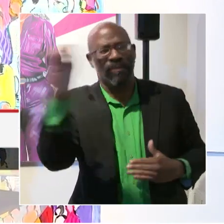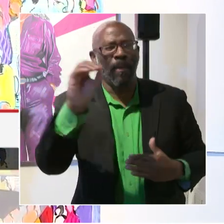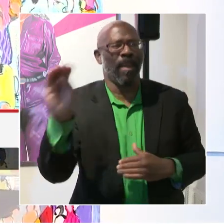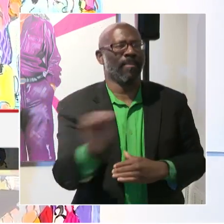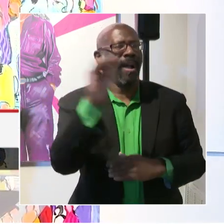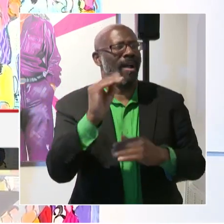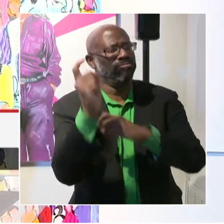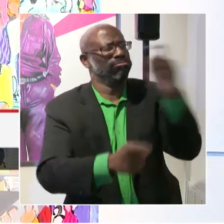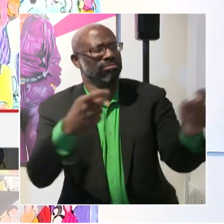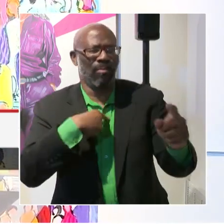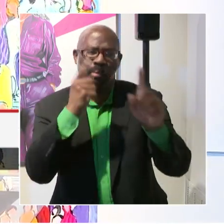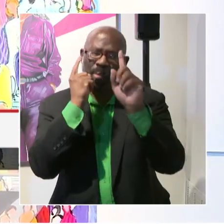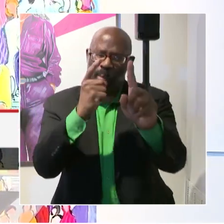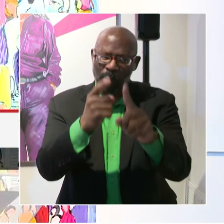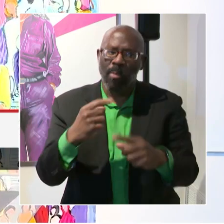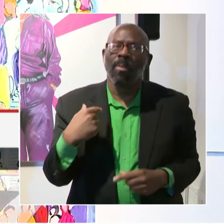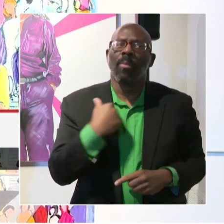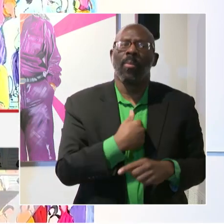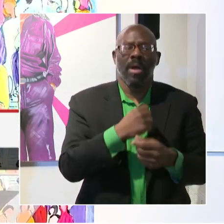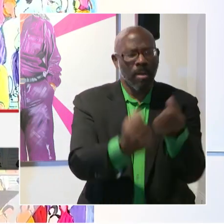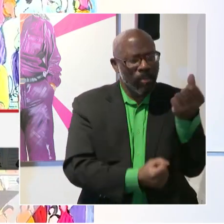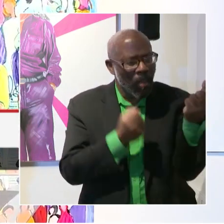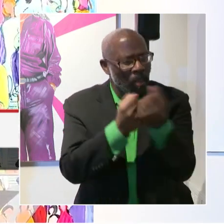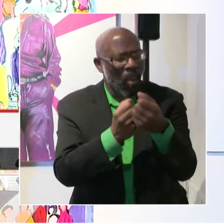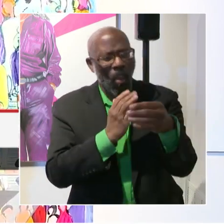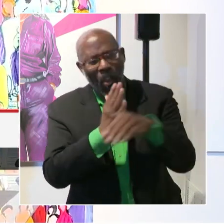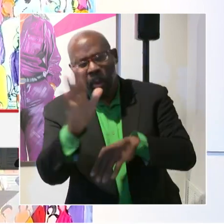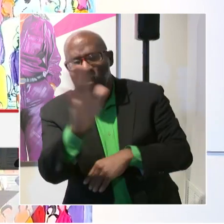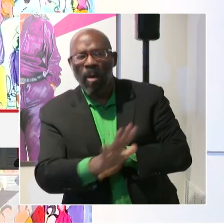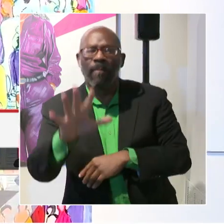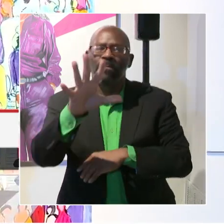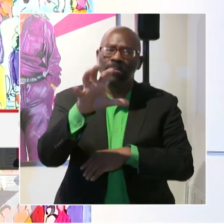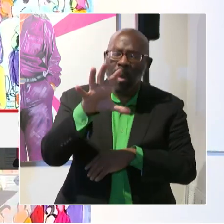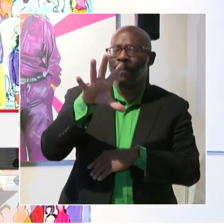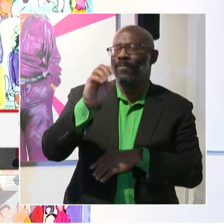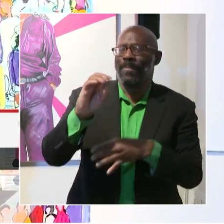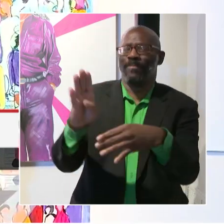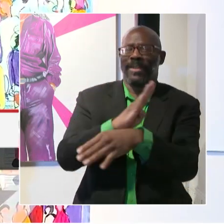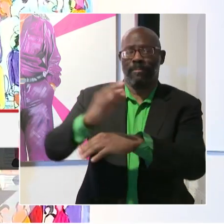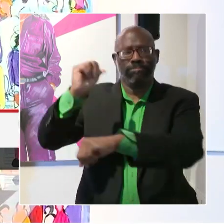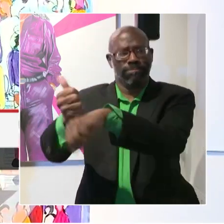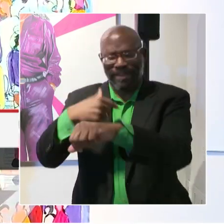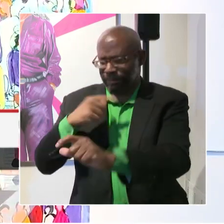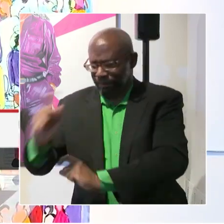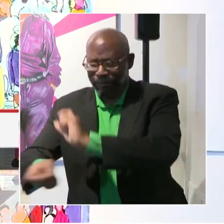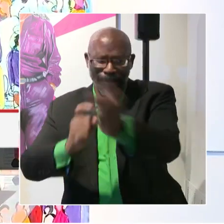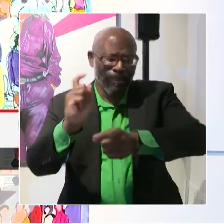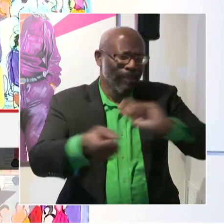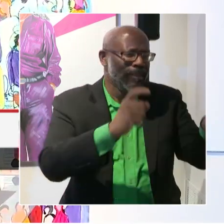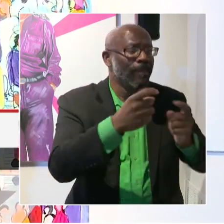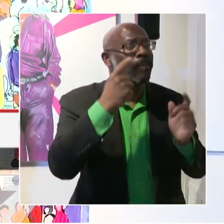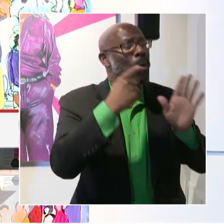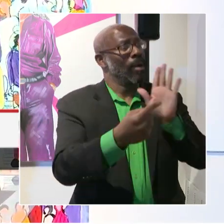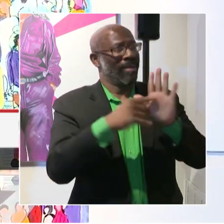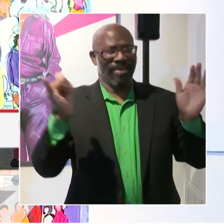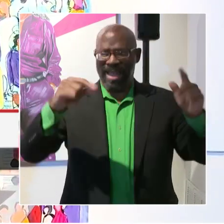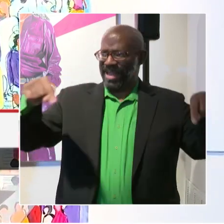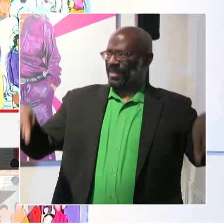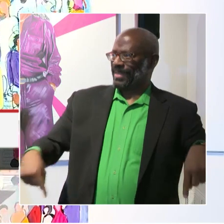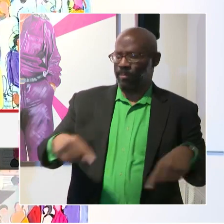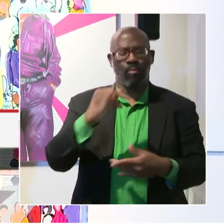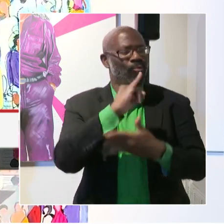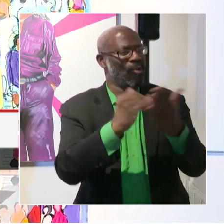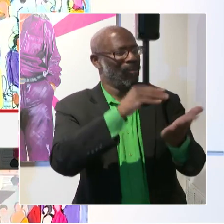than 550 businesses across D.C., including the Arts Center, as you heard. Our local business